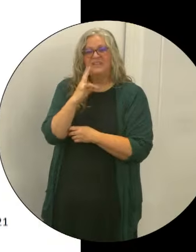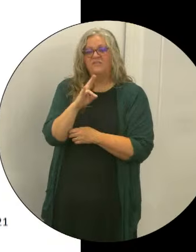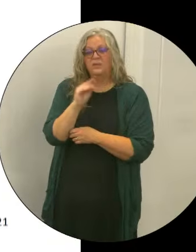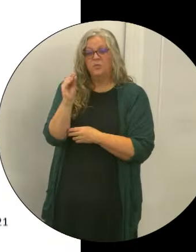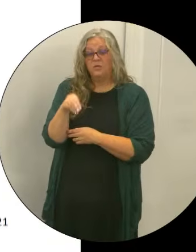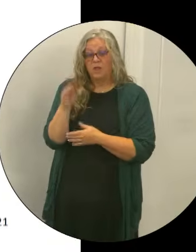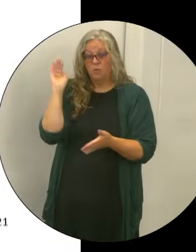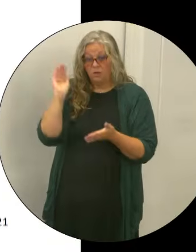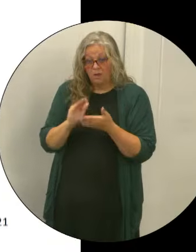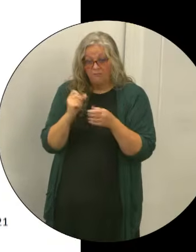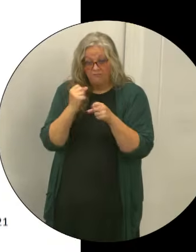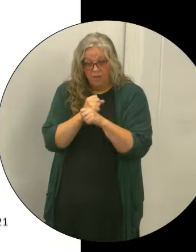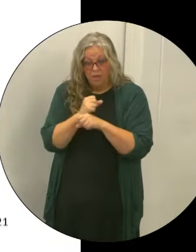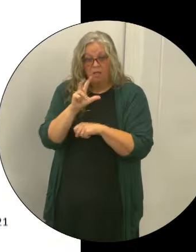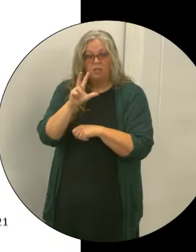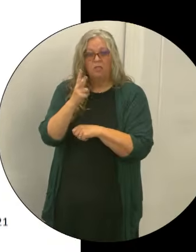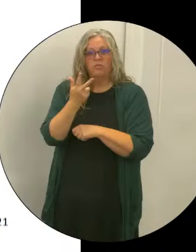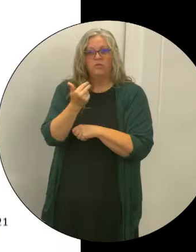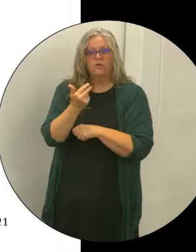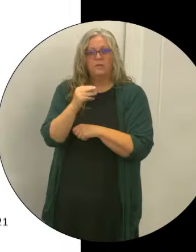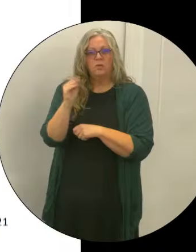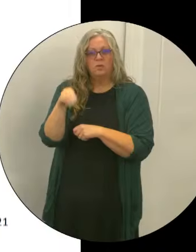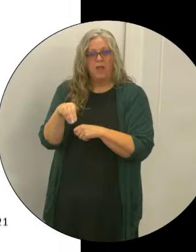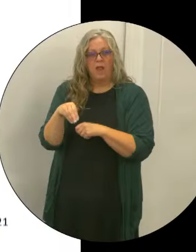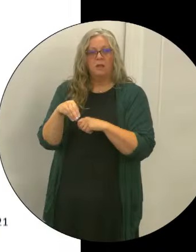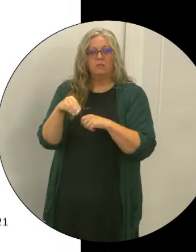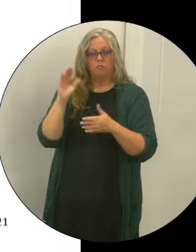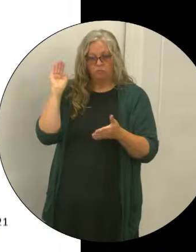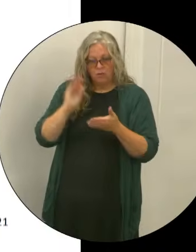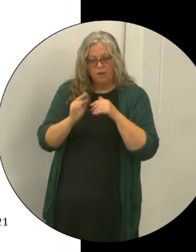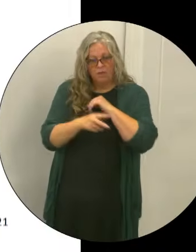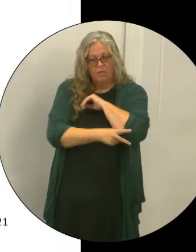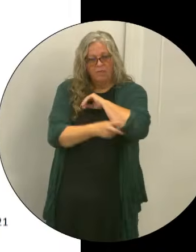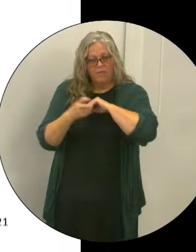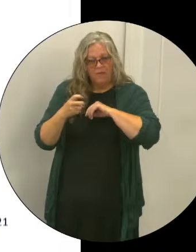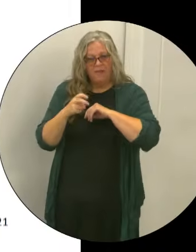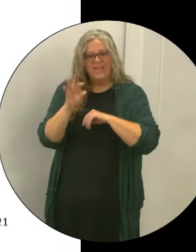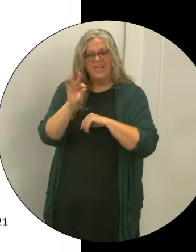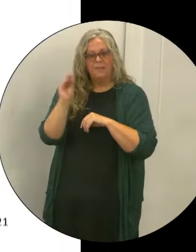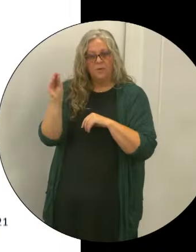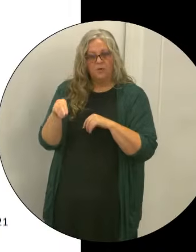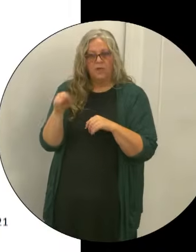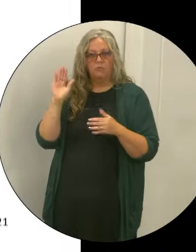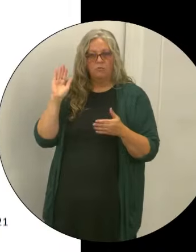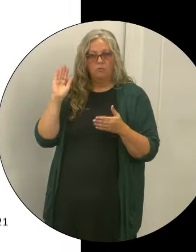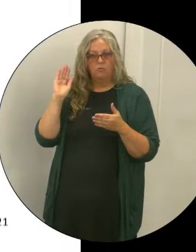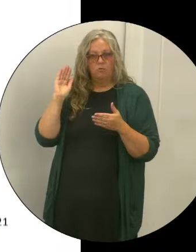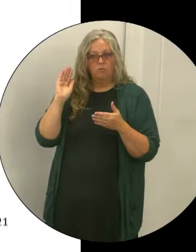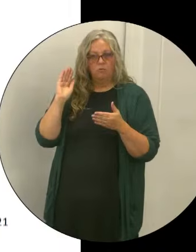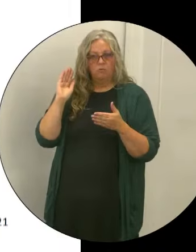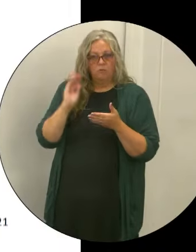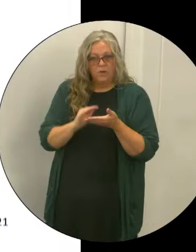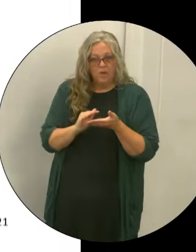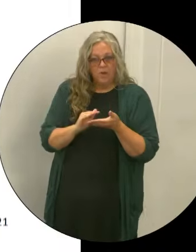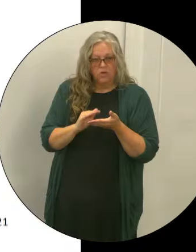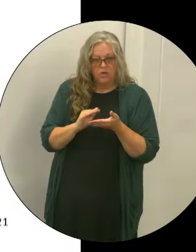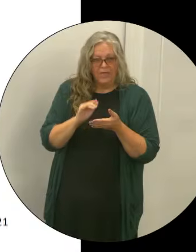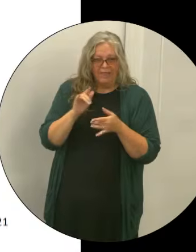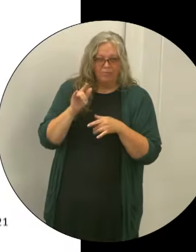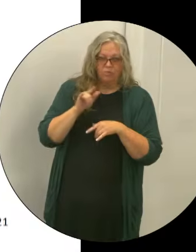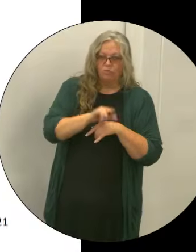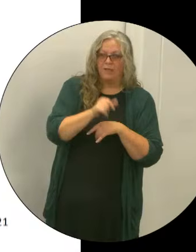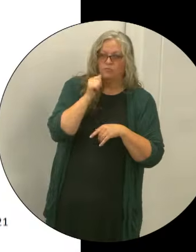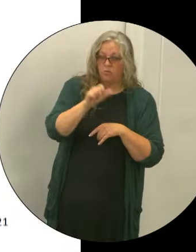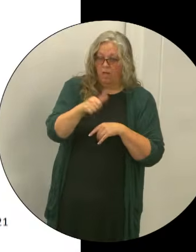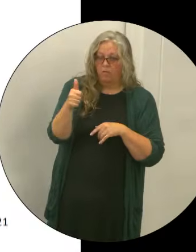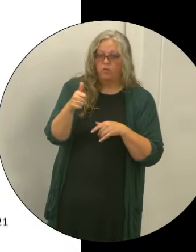fighting, a 13% reduction in theft, and a 9% reduction in threats towards students